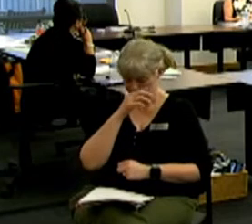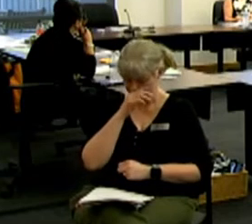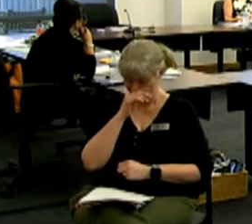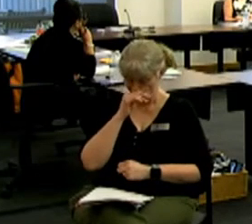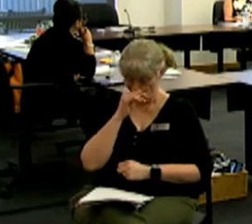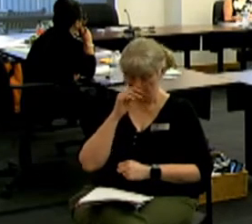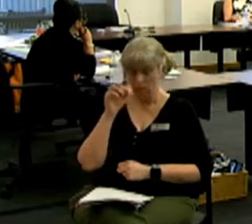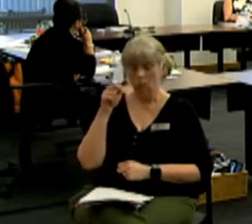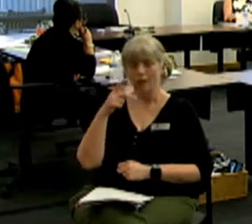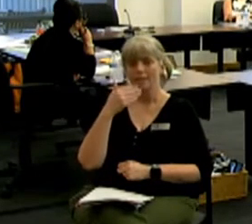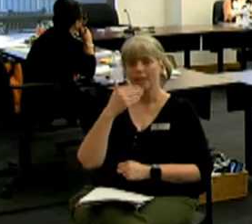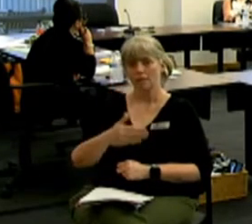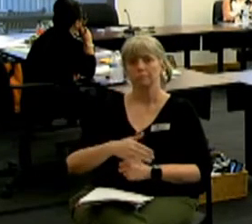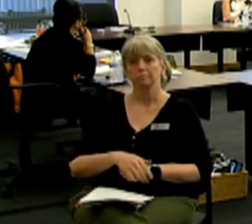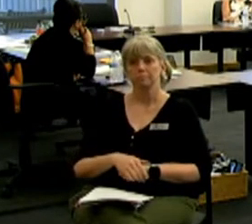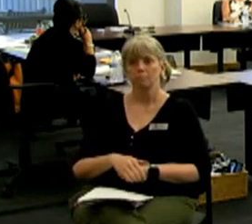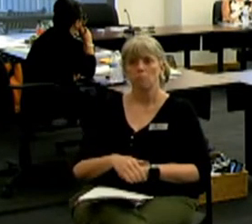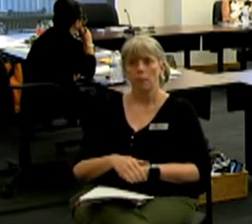All right, thank you.